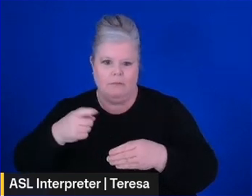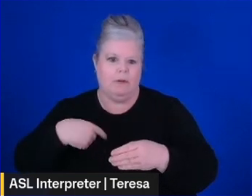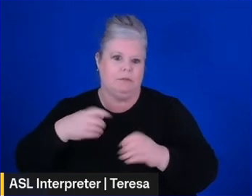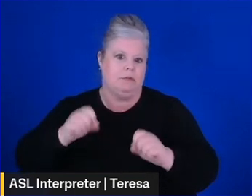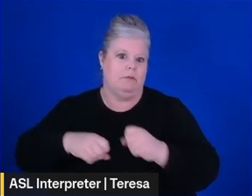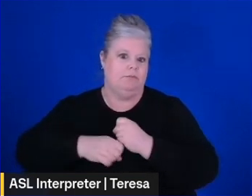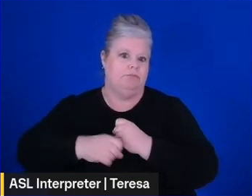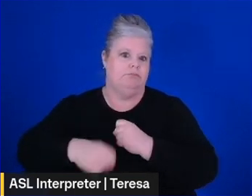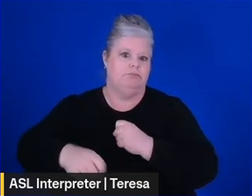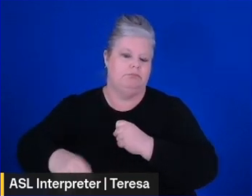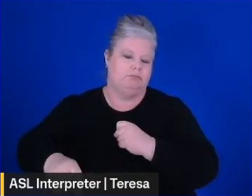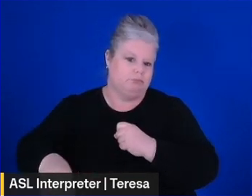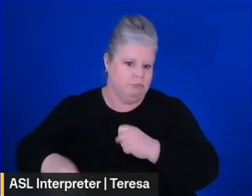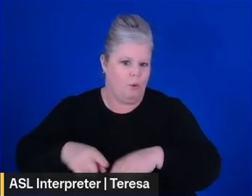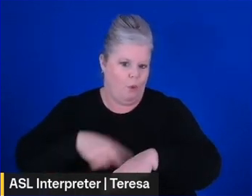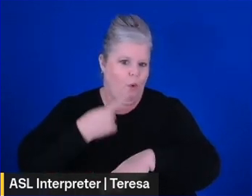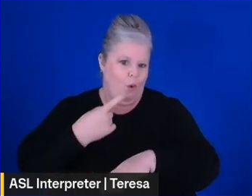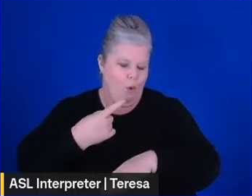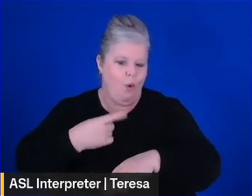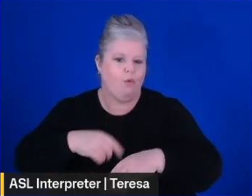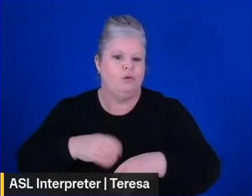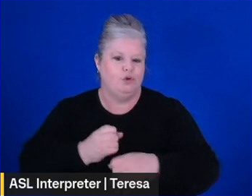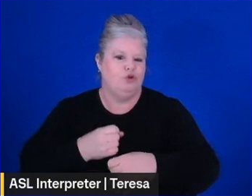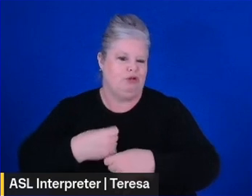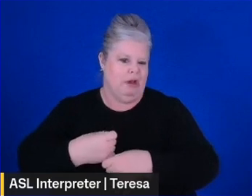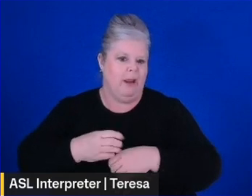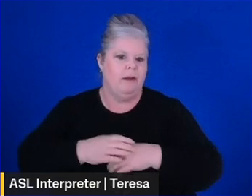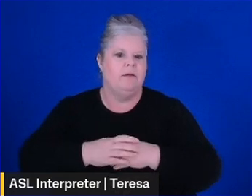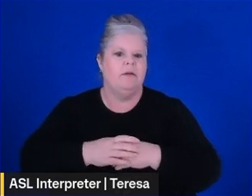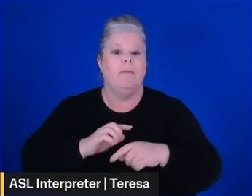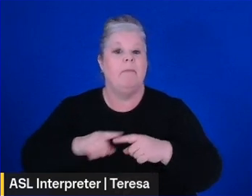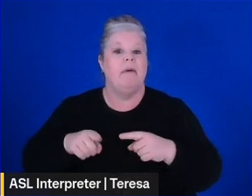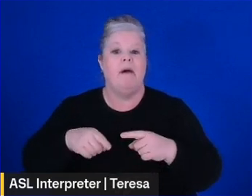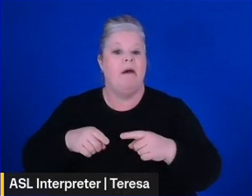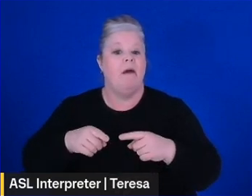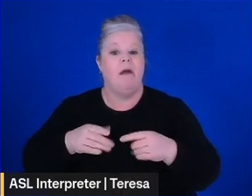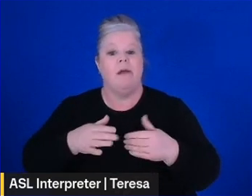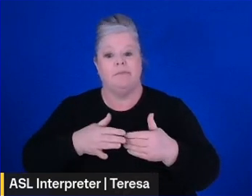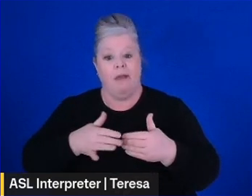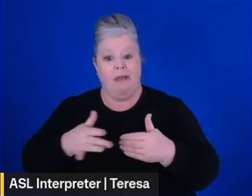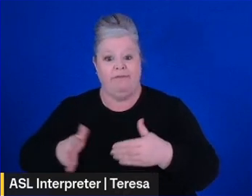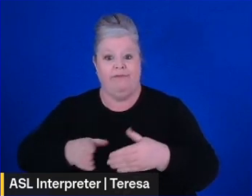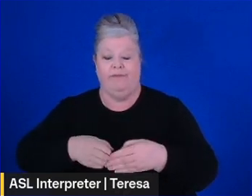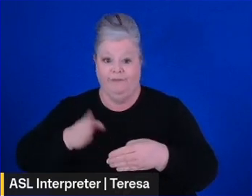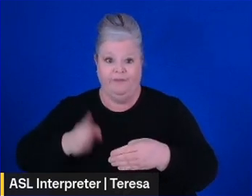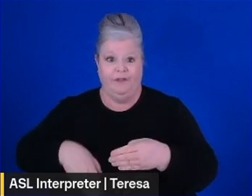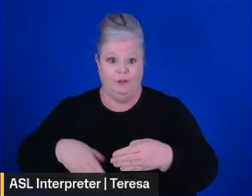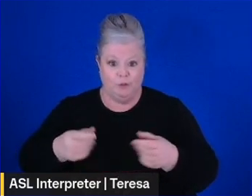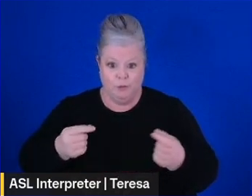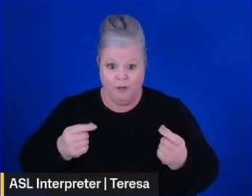So at the end of the run, we can